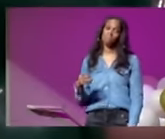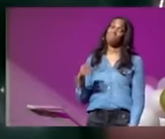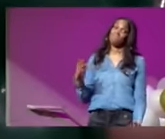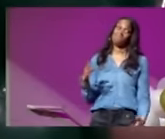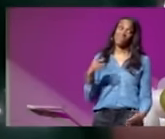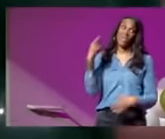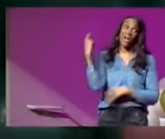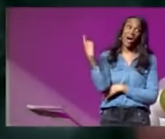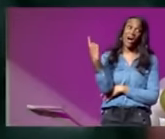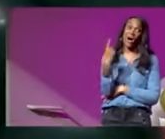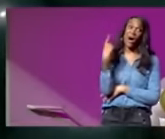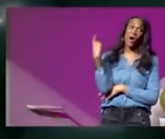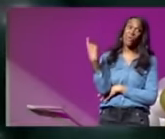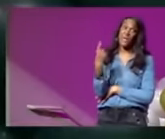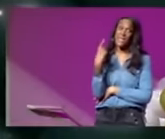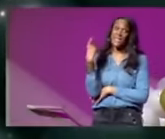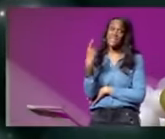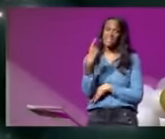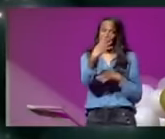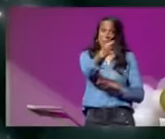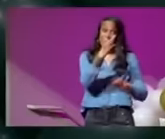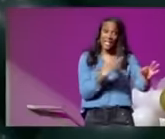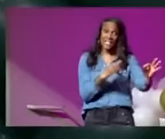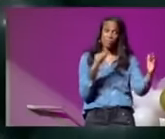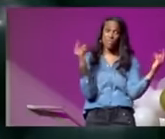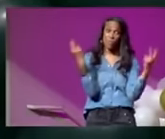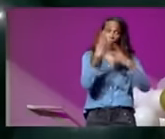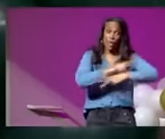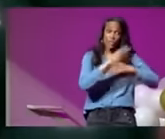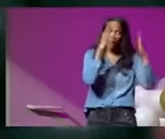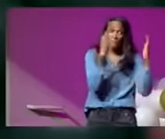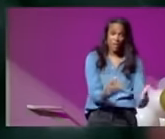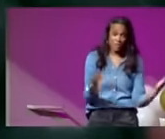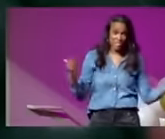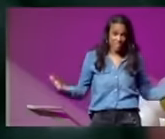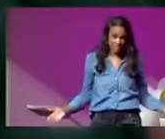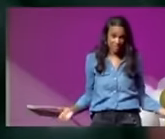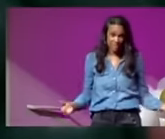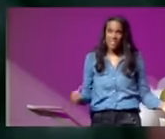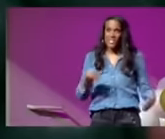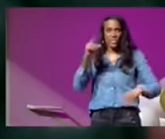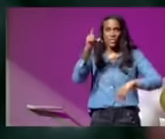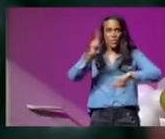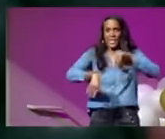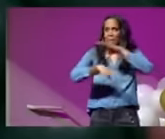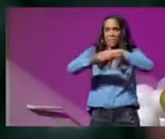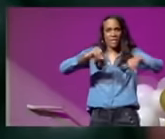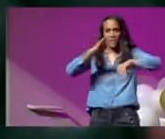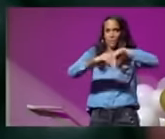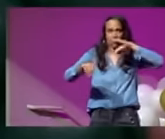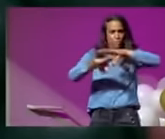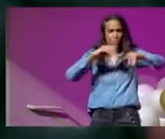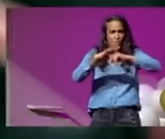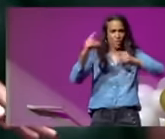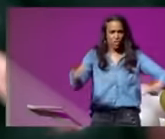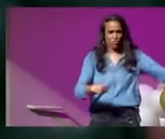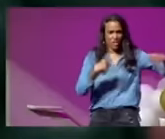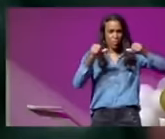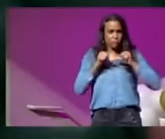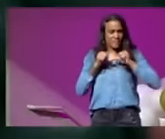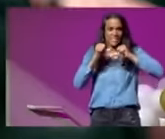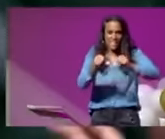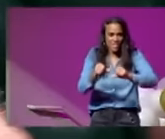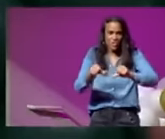has offspring. And so we ain't got time to get comfortable. The struggle continues. We ain't got